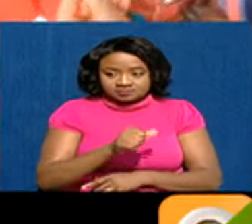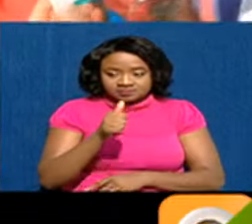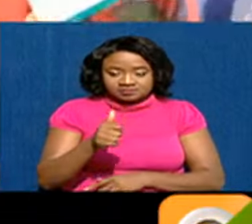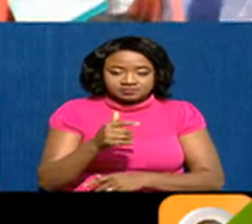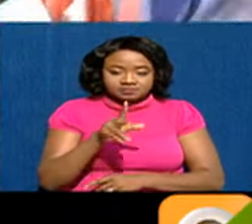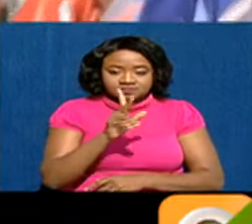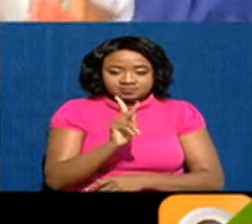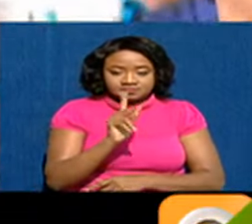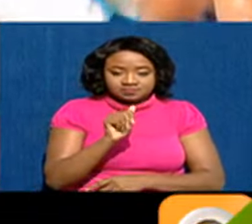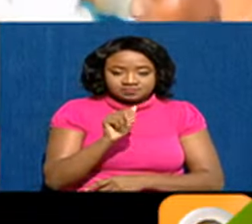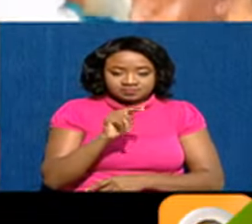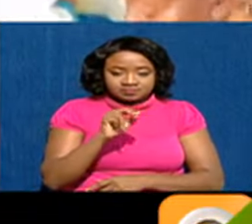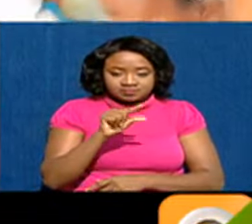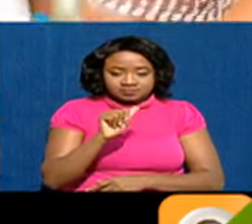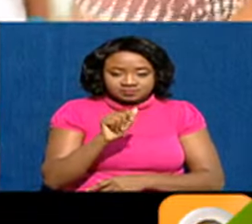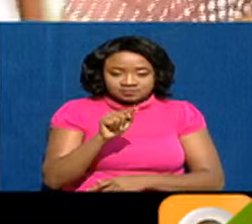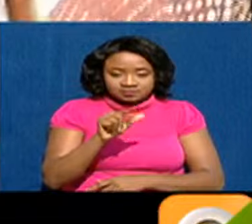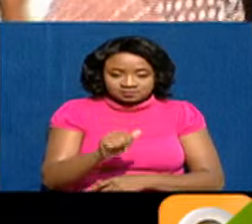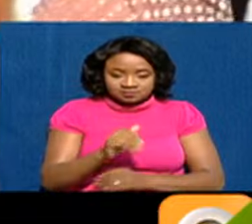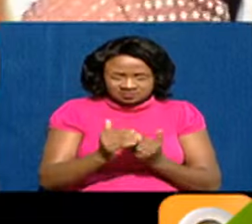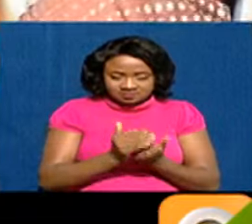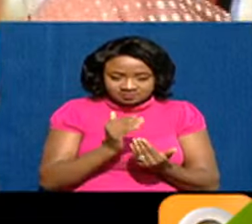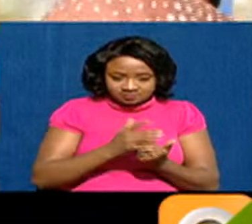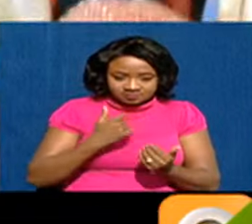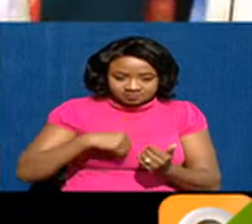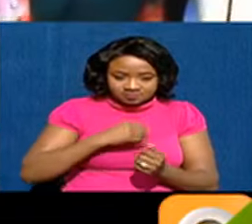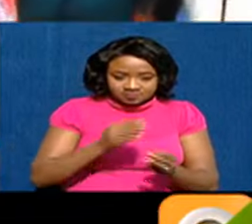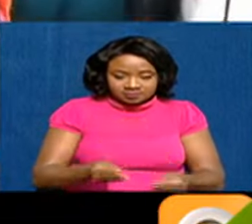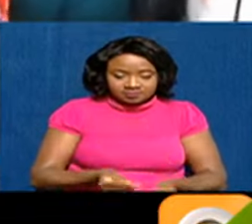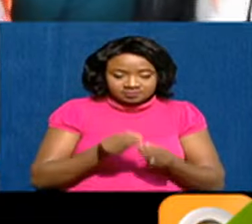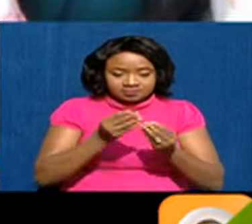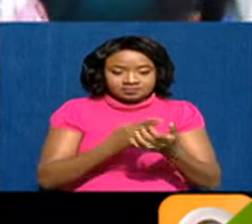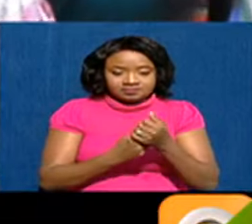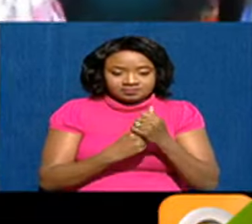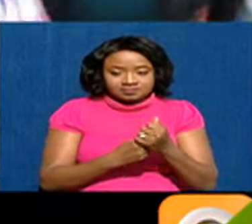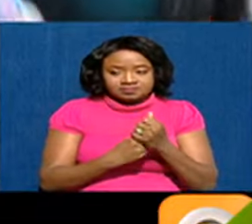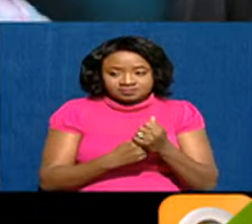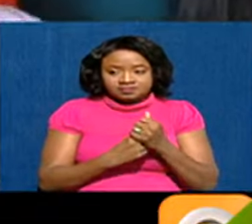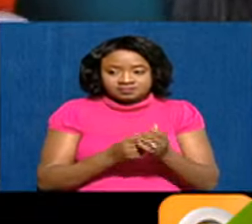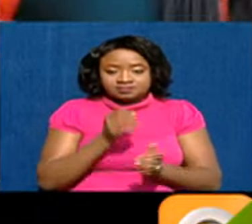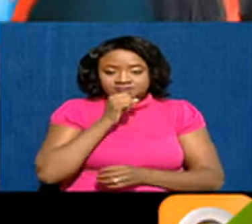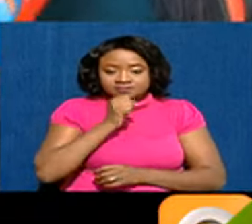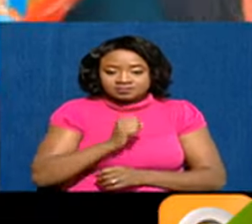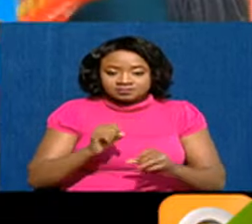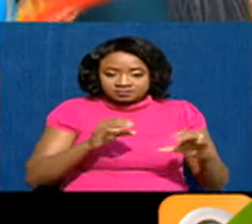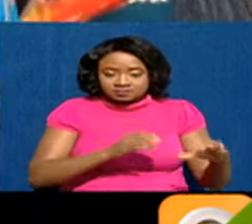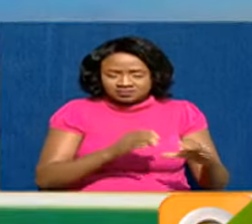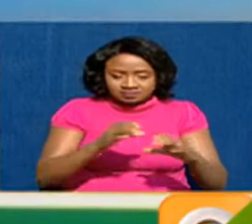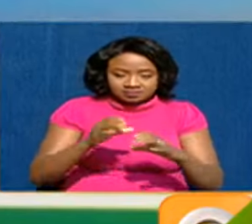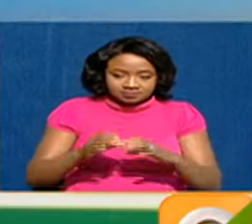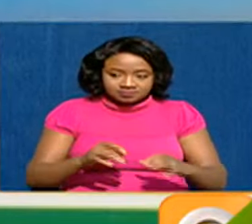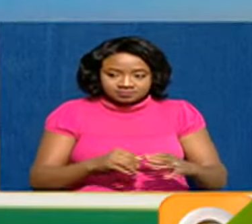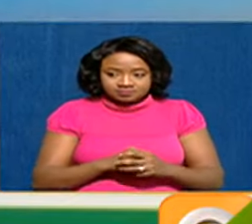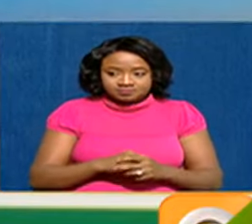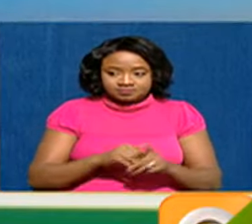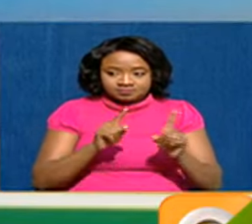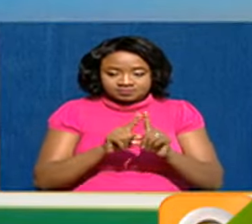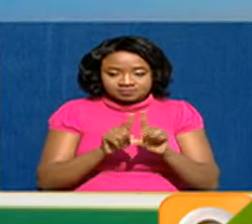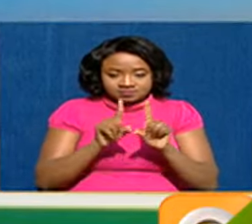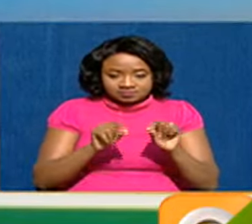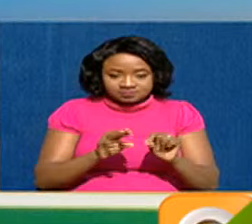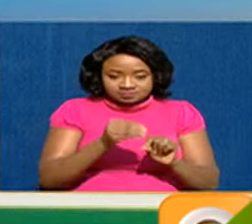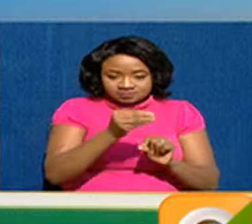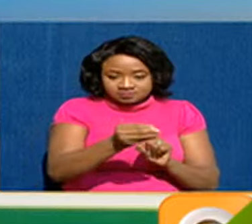Care. That is the partnership where we give the elderly or the poor indigents cards where they can